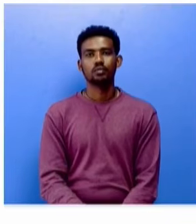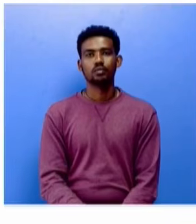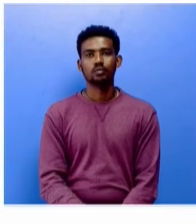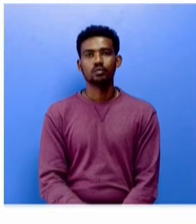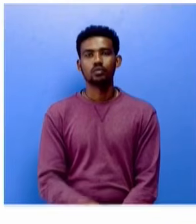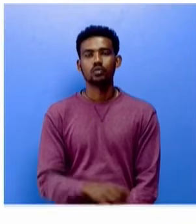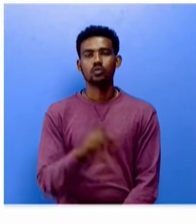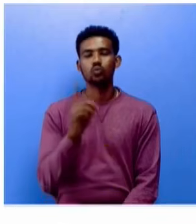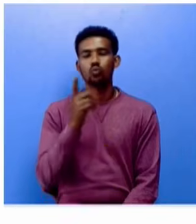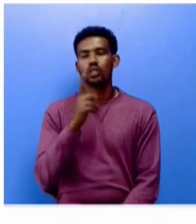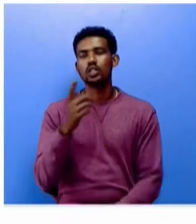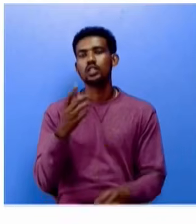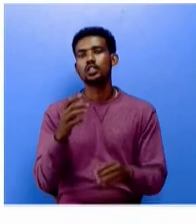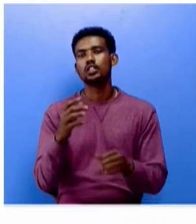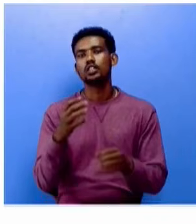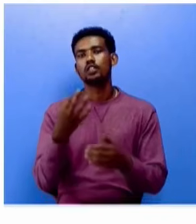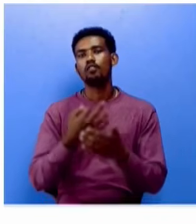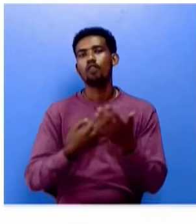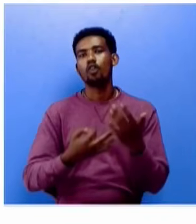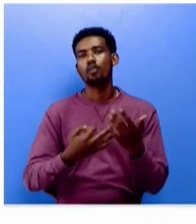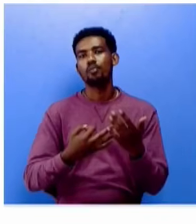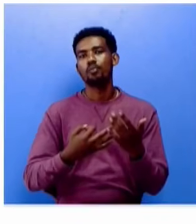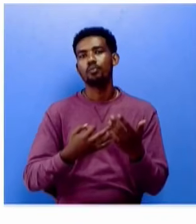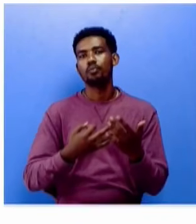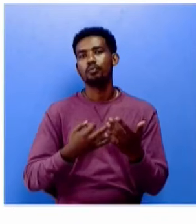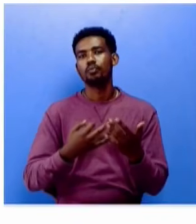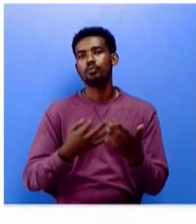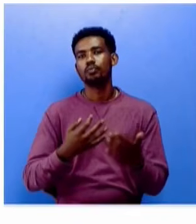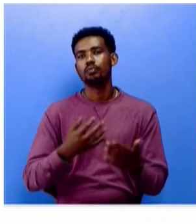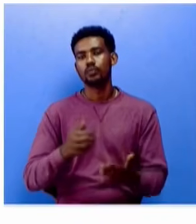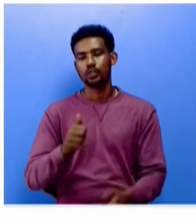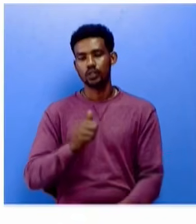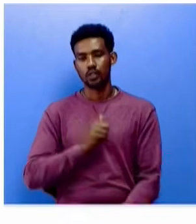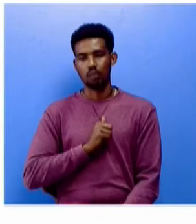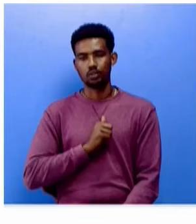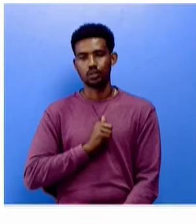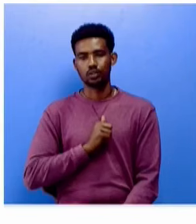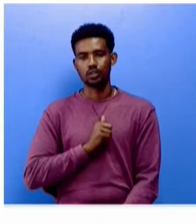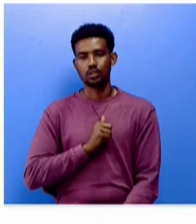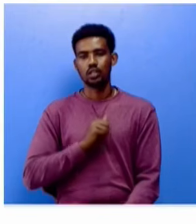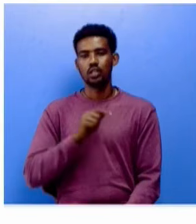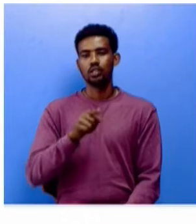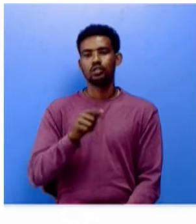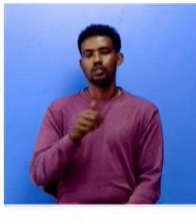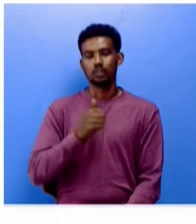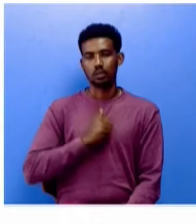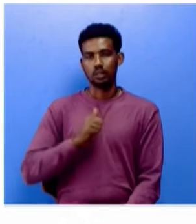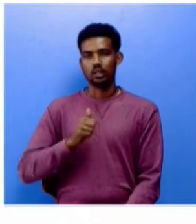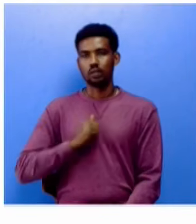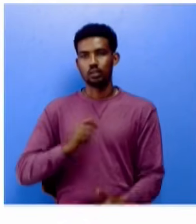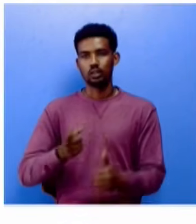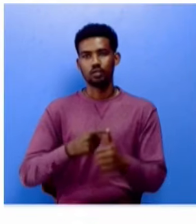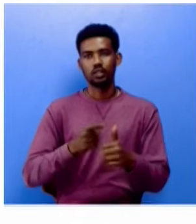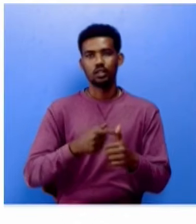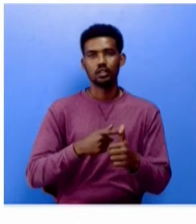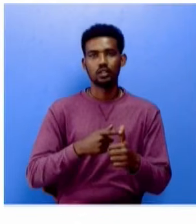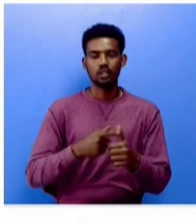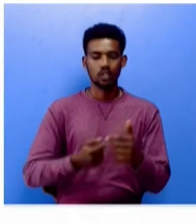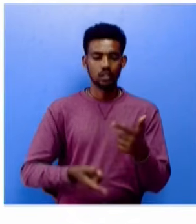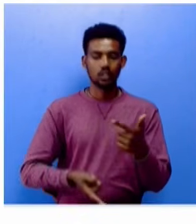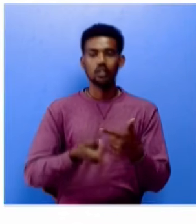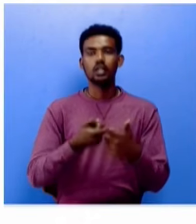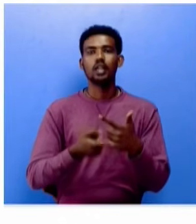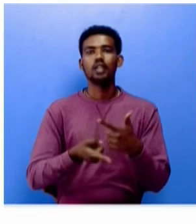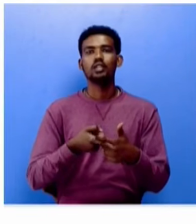What the form? Subject, look. Here's the subject. Here's the subject. What about the next point here?